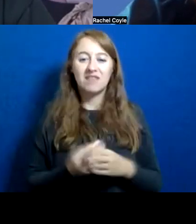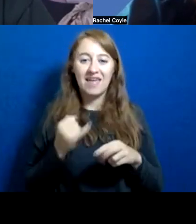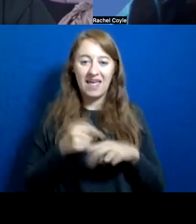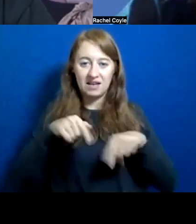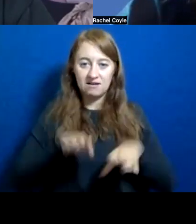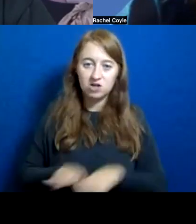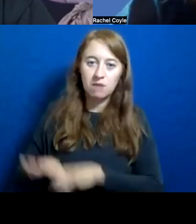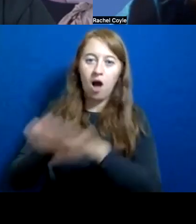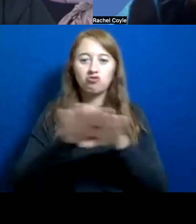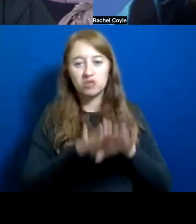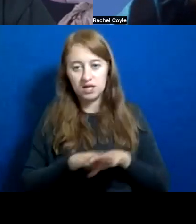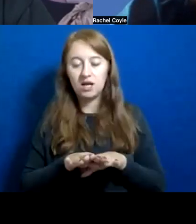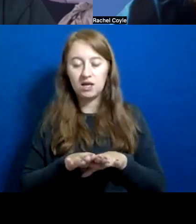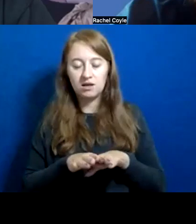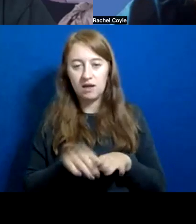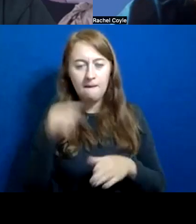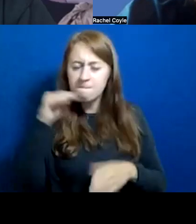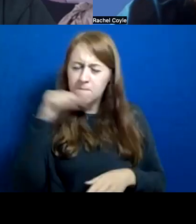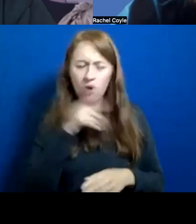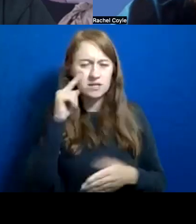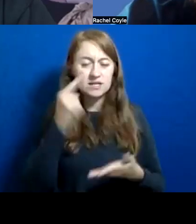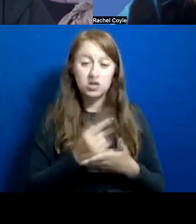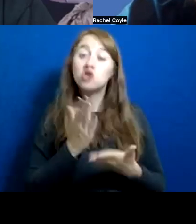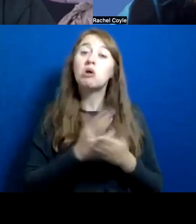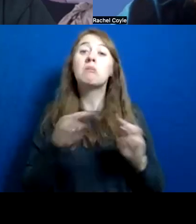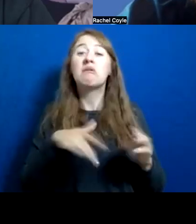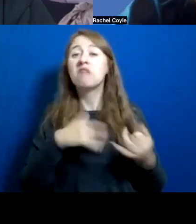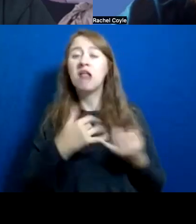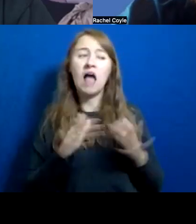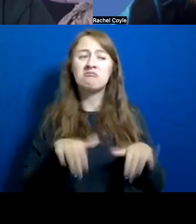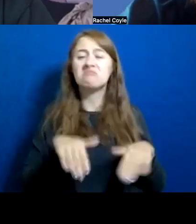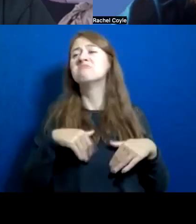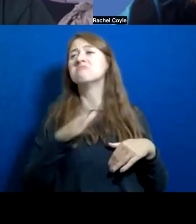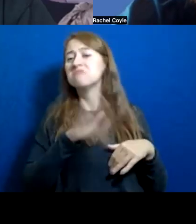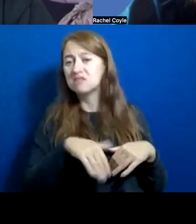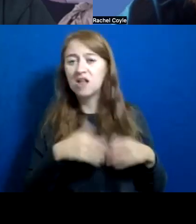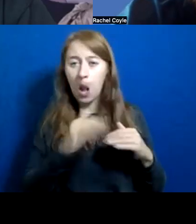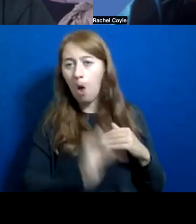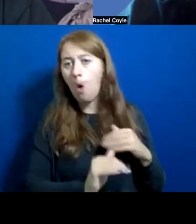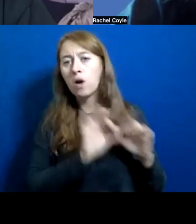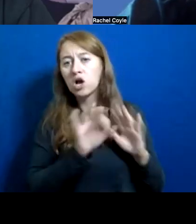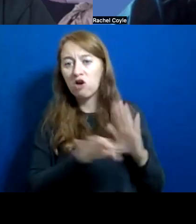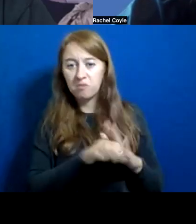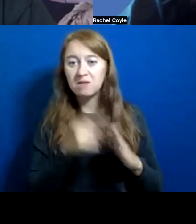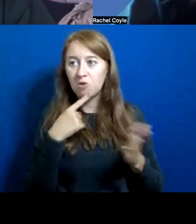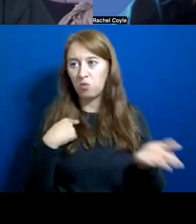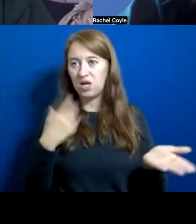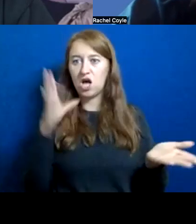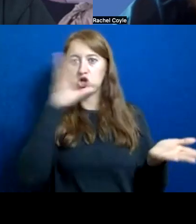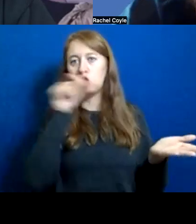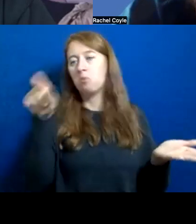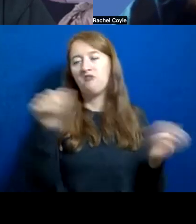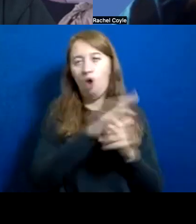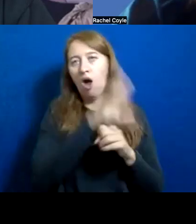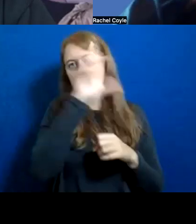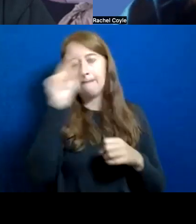can kind of maybe underestimate how important it can be to our lives, because we take for granted that the bus stop is just there, or, you know,